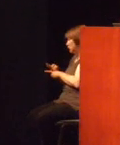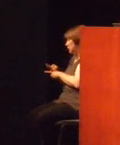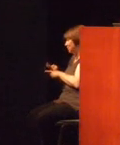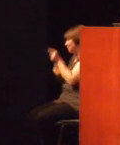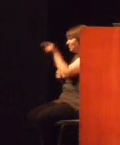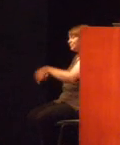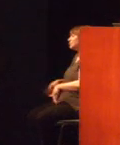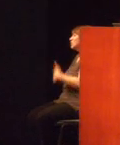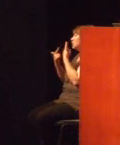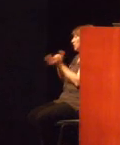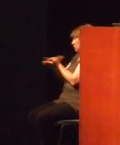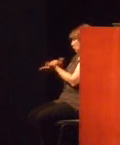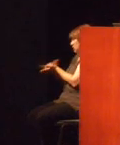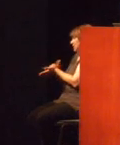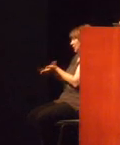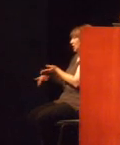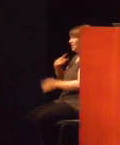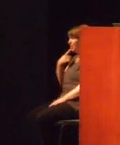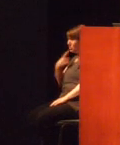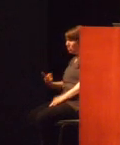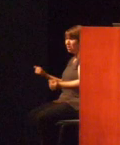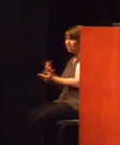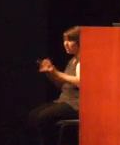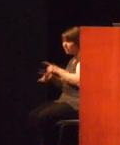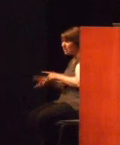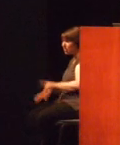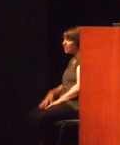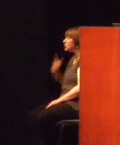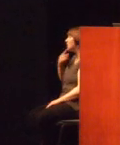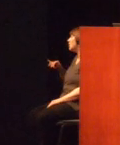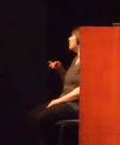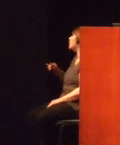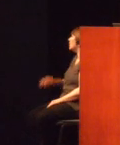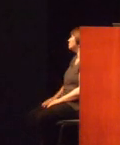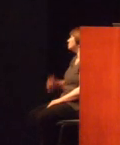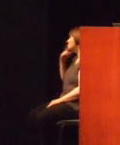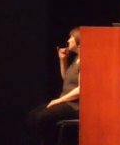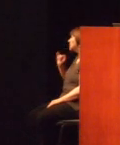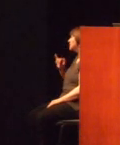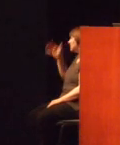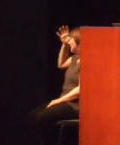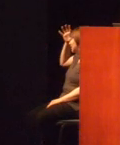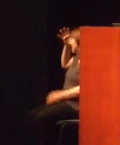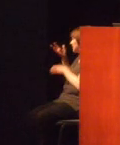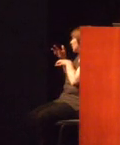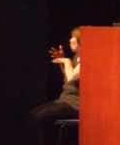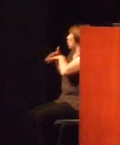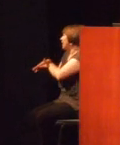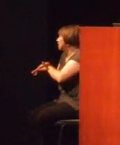who lives in New York City, and I told her everything that was happening, and she said, oh, yeah, sounds like Dad's reintegrating.